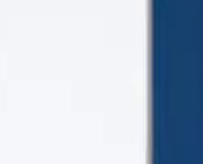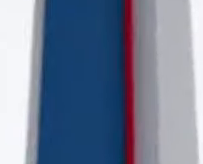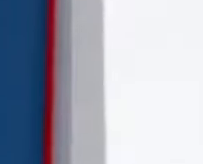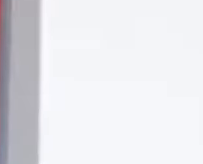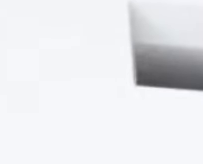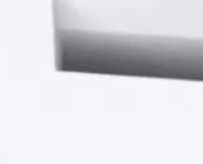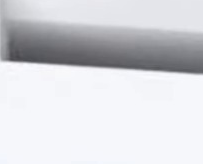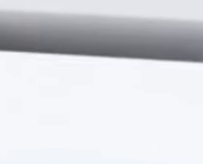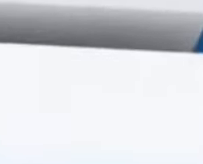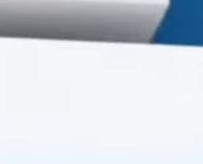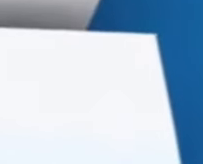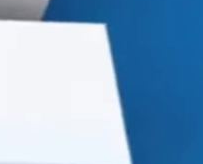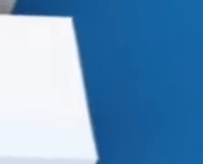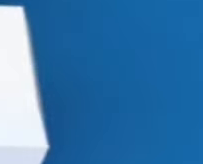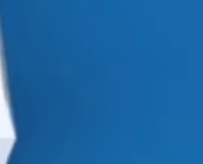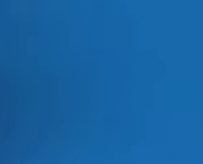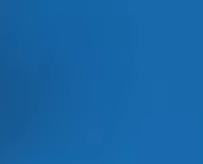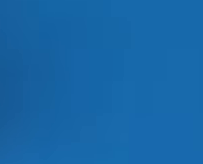details.